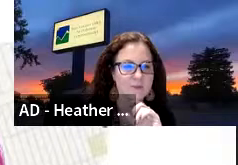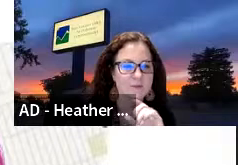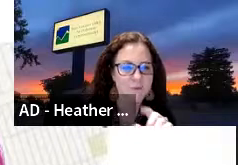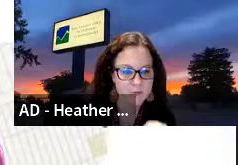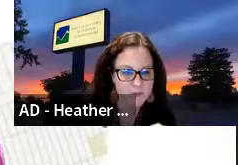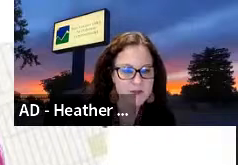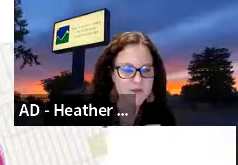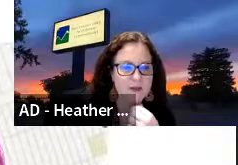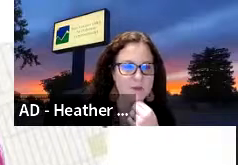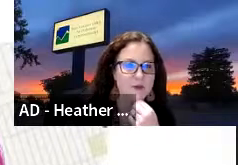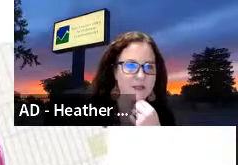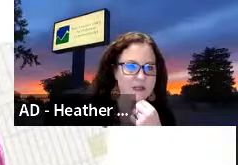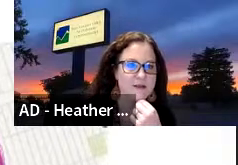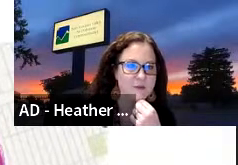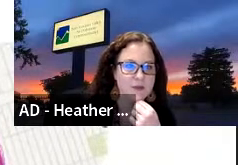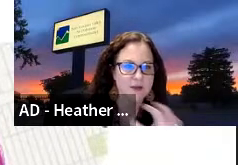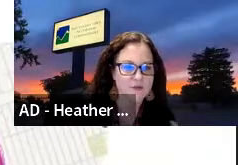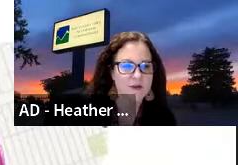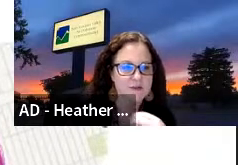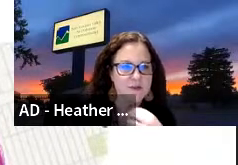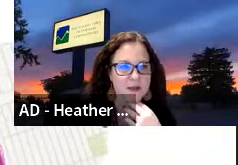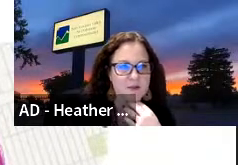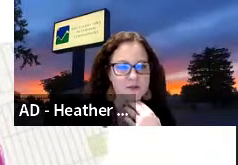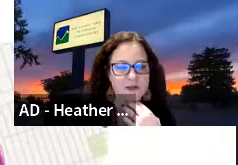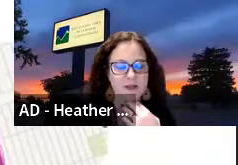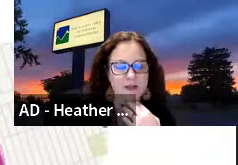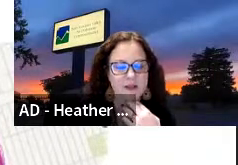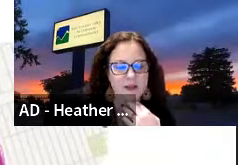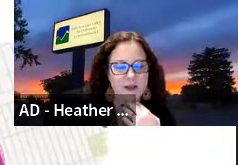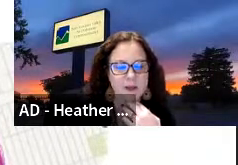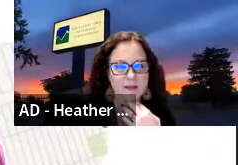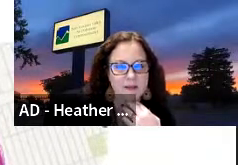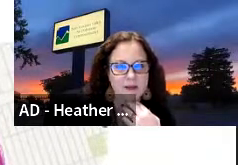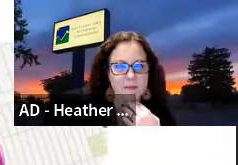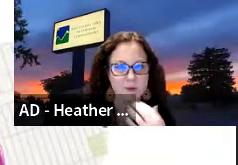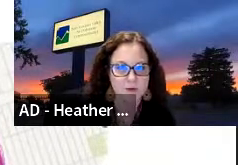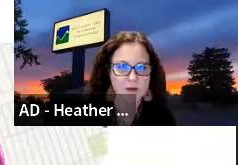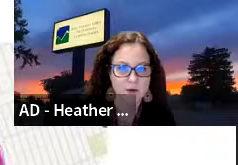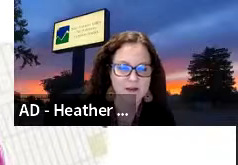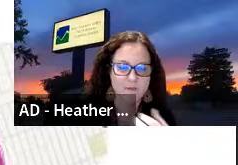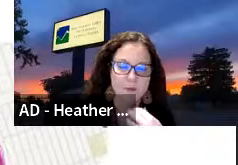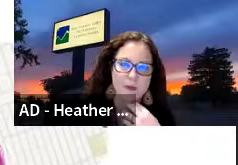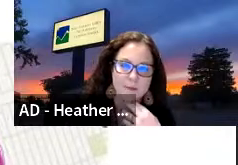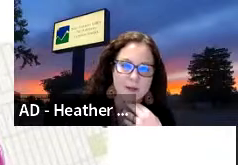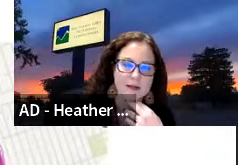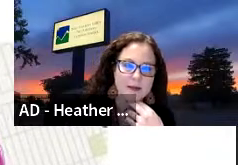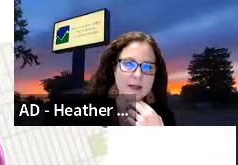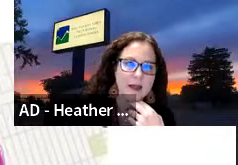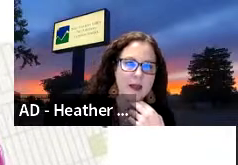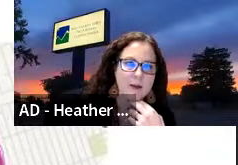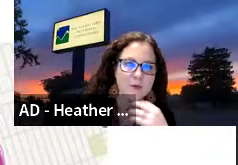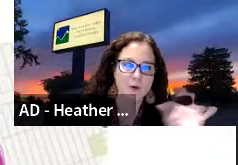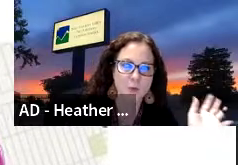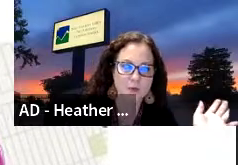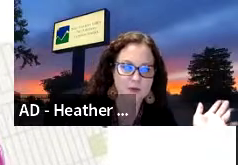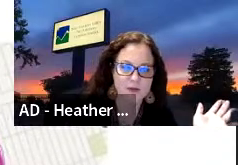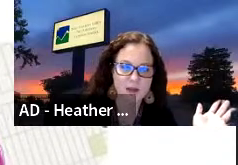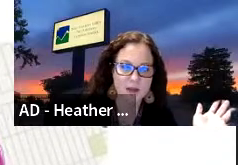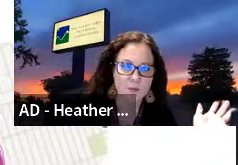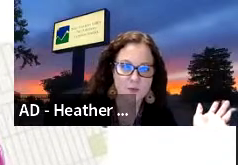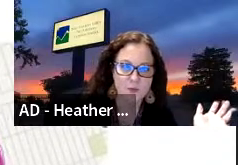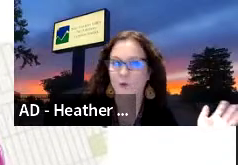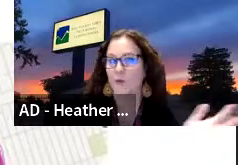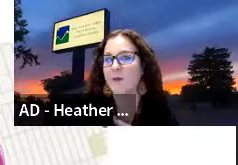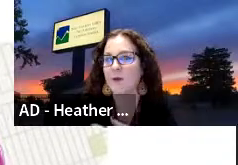individuals that are specific communities with interest, and there's definitely, I think you guys have people in mind. So we don't want